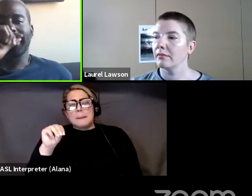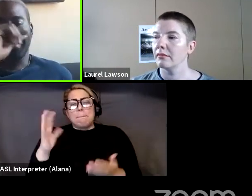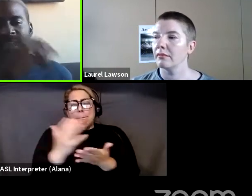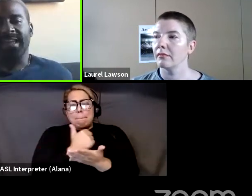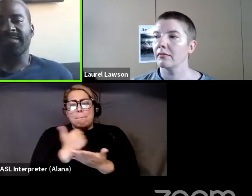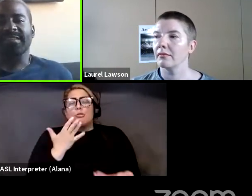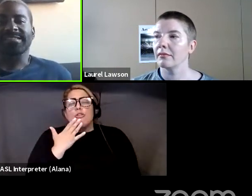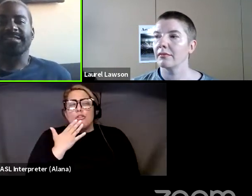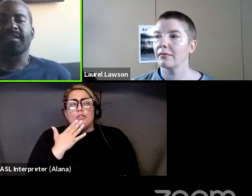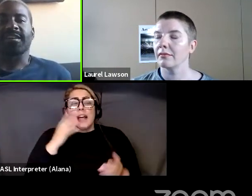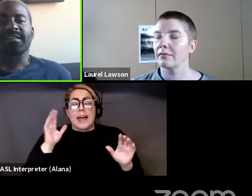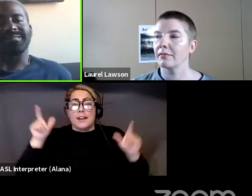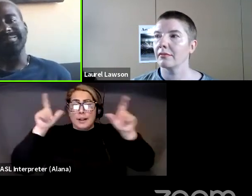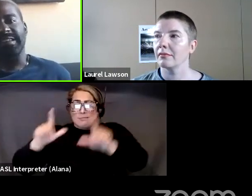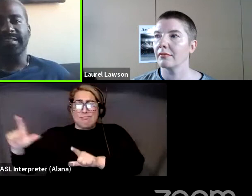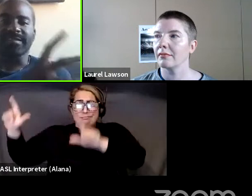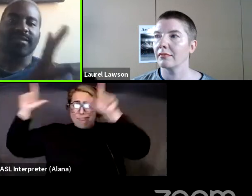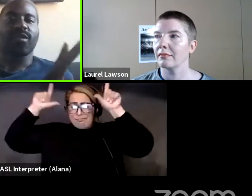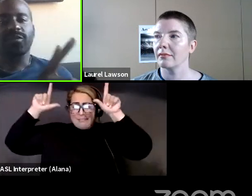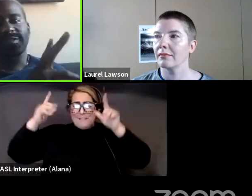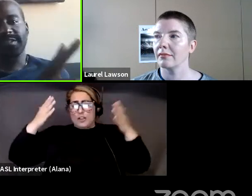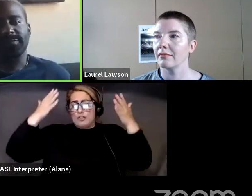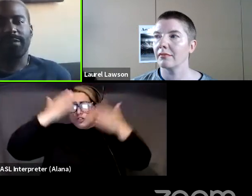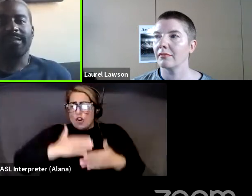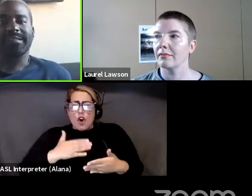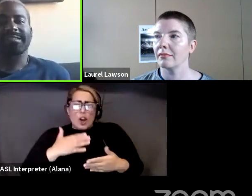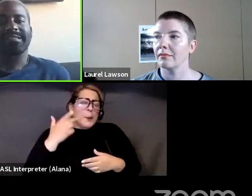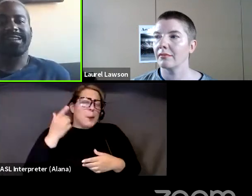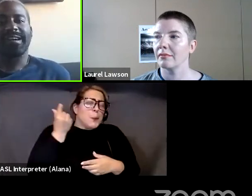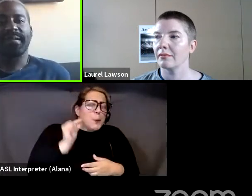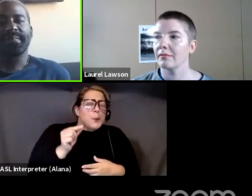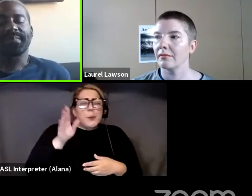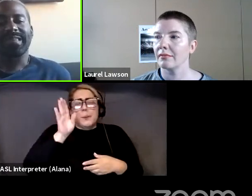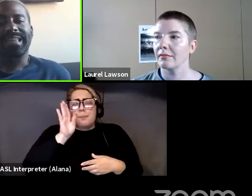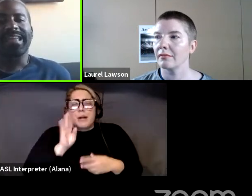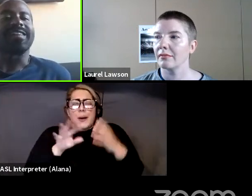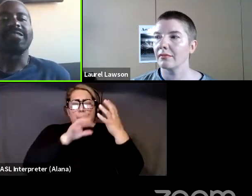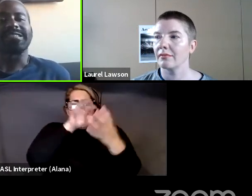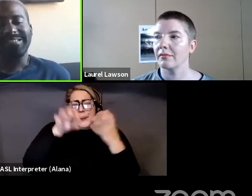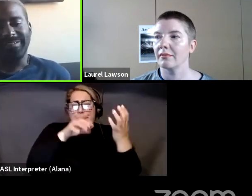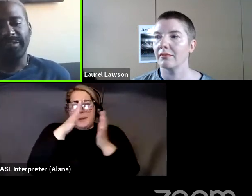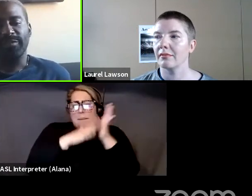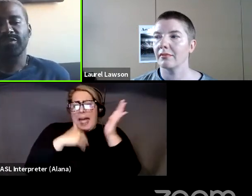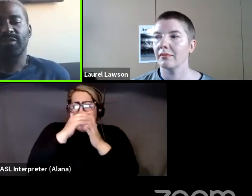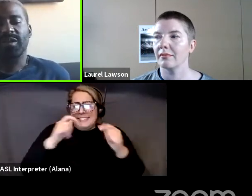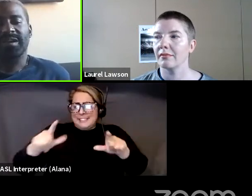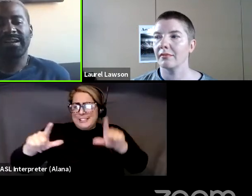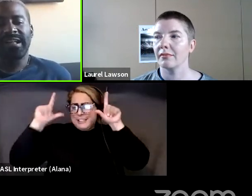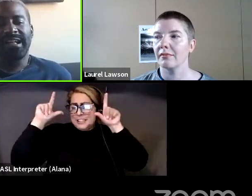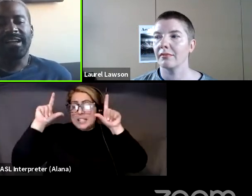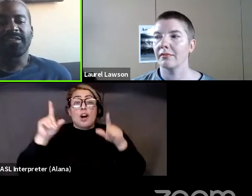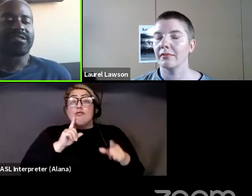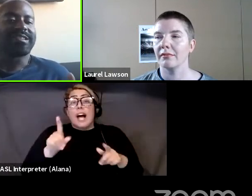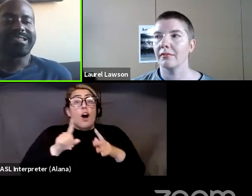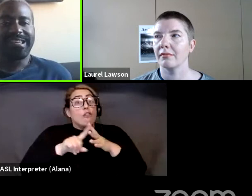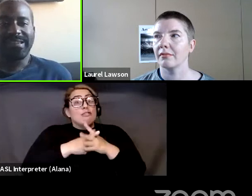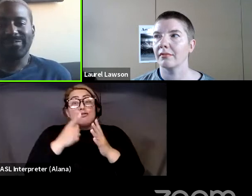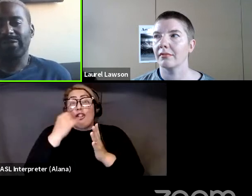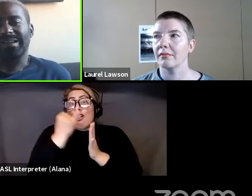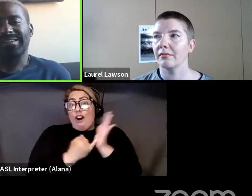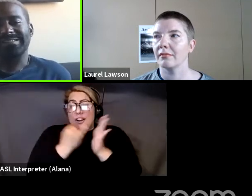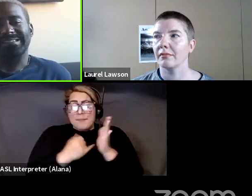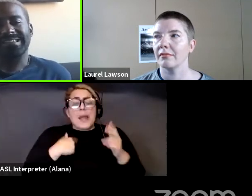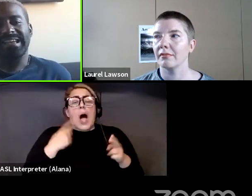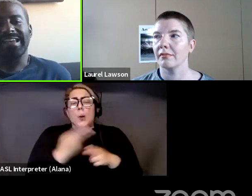me is a canvas, a dark and goldish brownish canvas of an original work. I also use he,